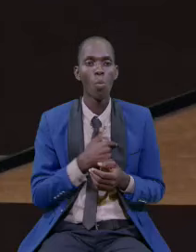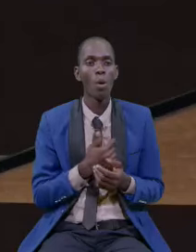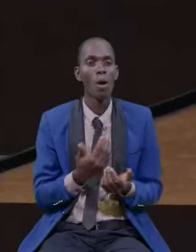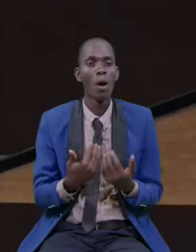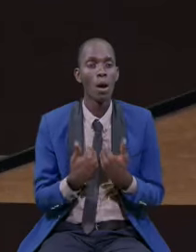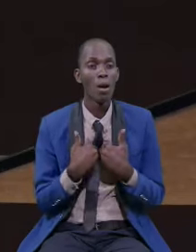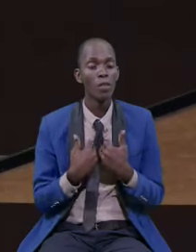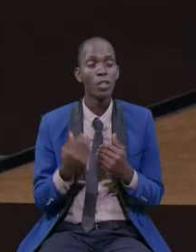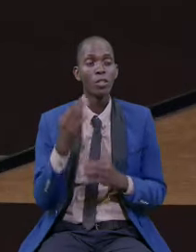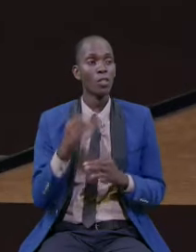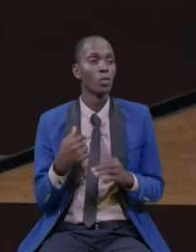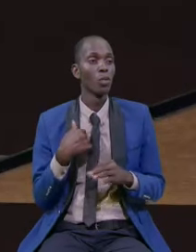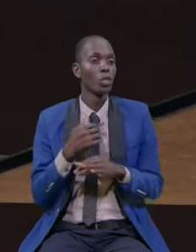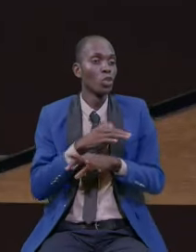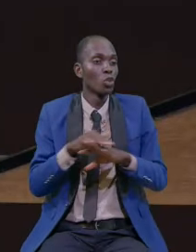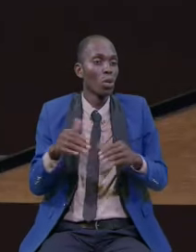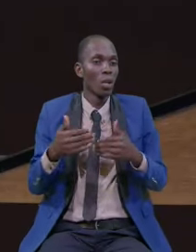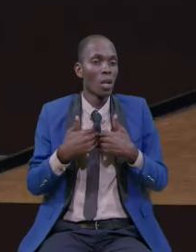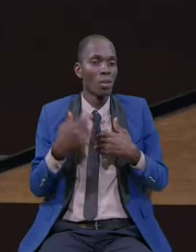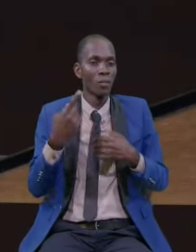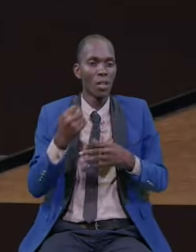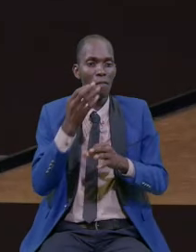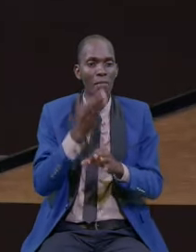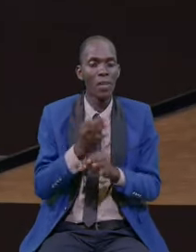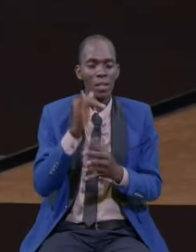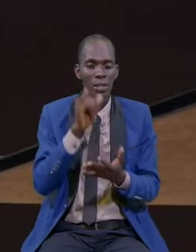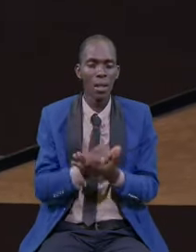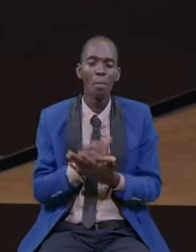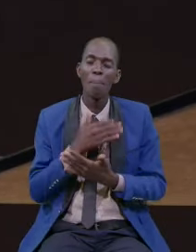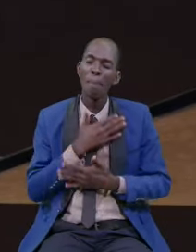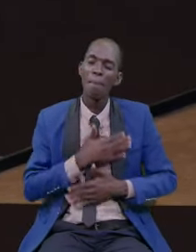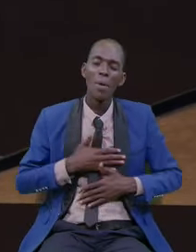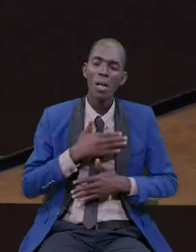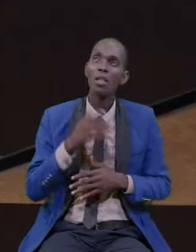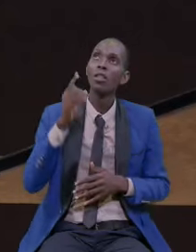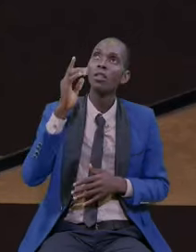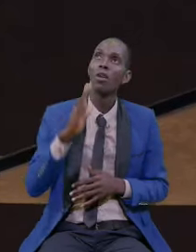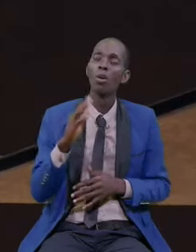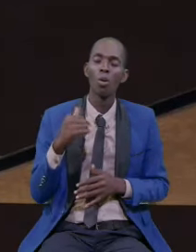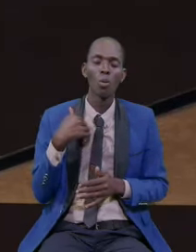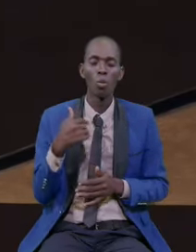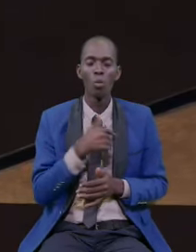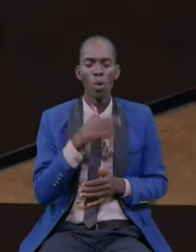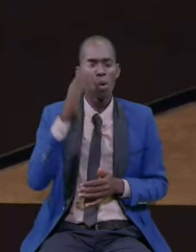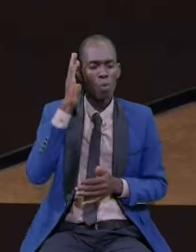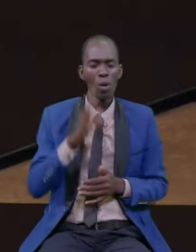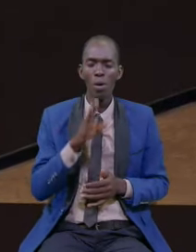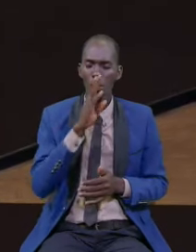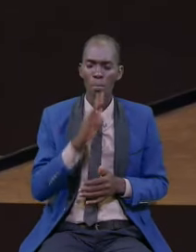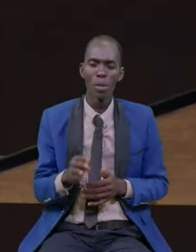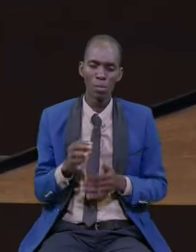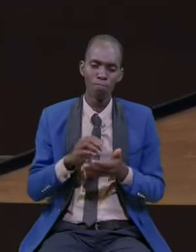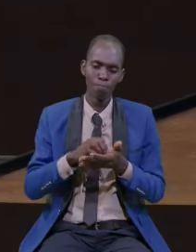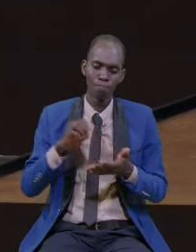have the faith that obeys the Lord, will be excluded from the